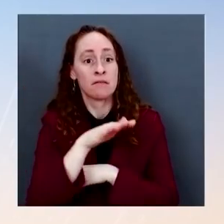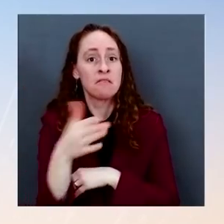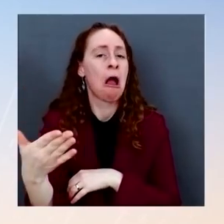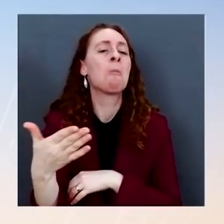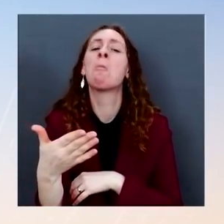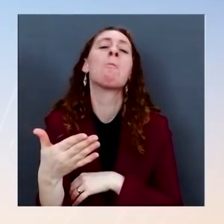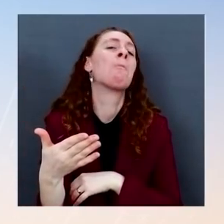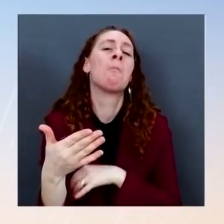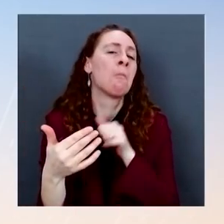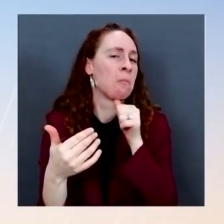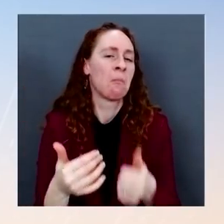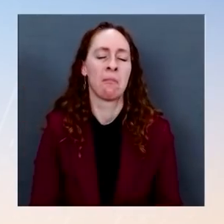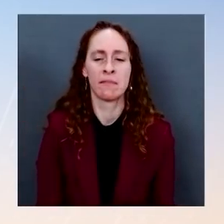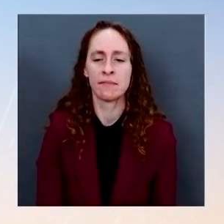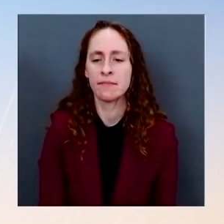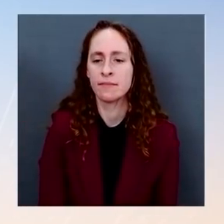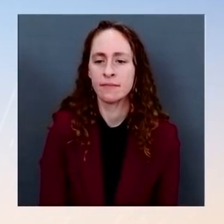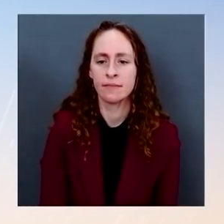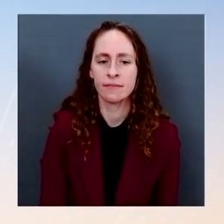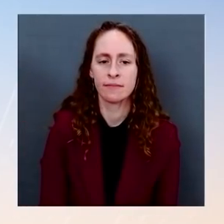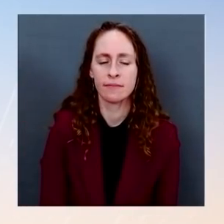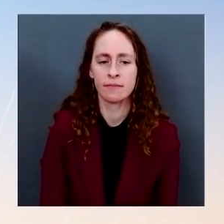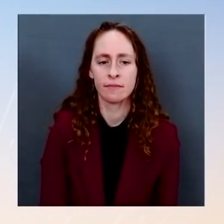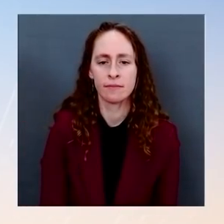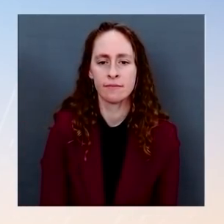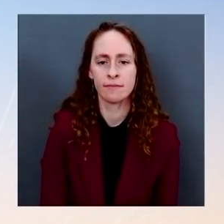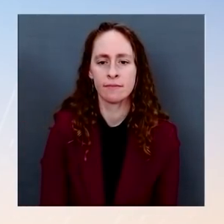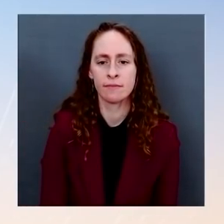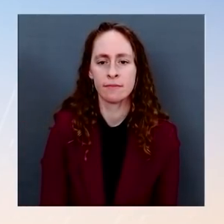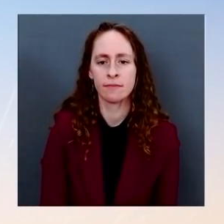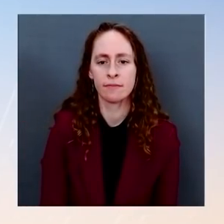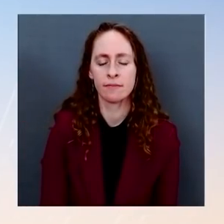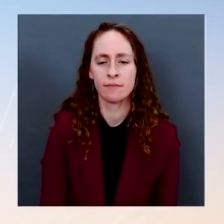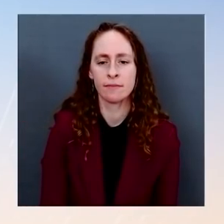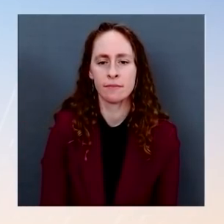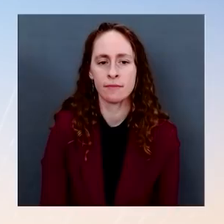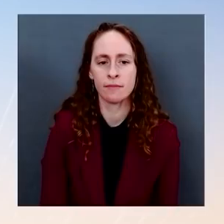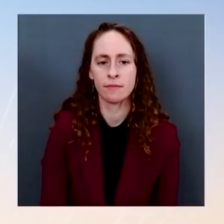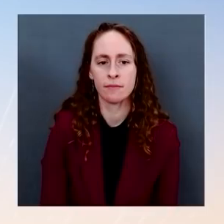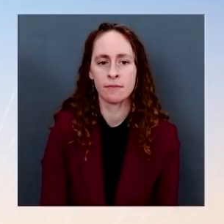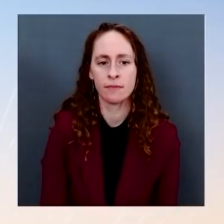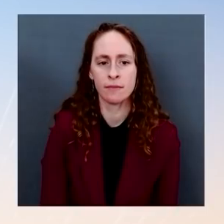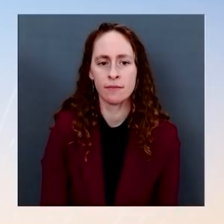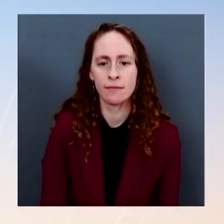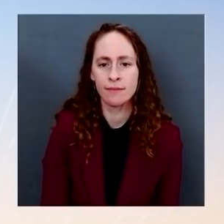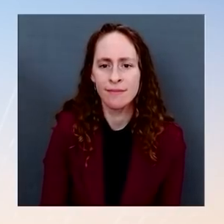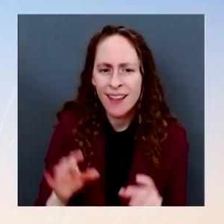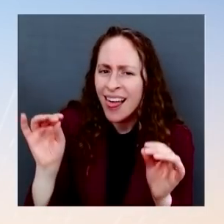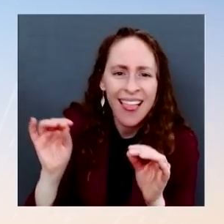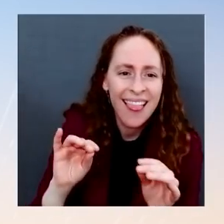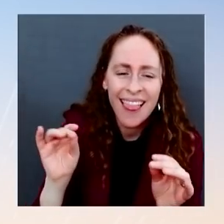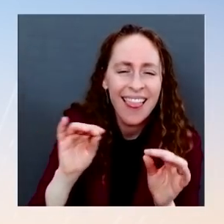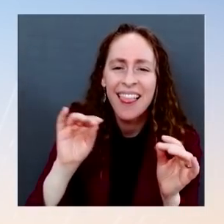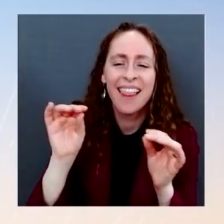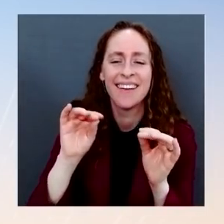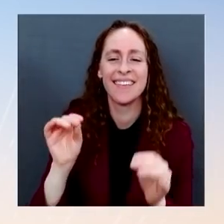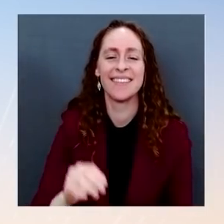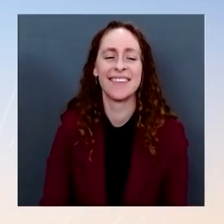Want to bark too much up the tree of what happened. Federal Reserve or something else. No. Okay. I don't know.